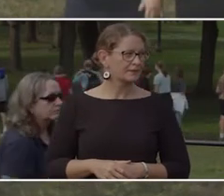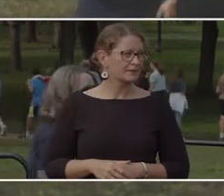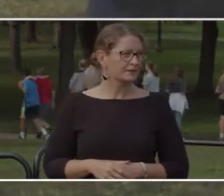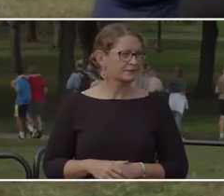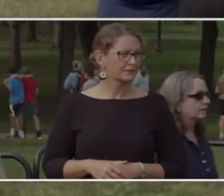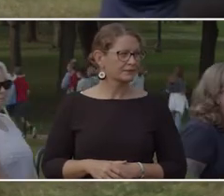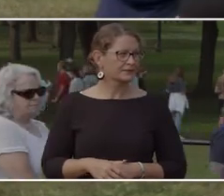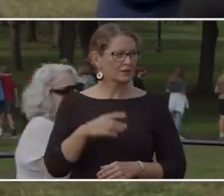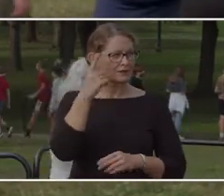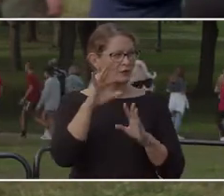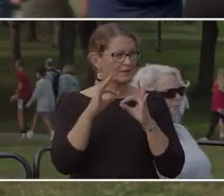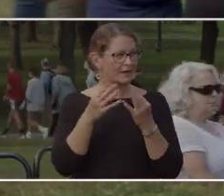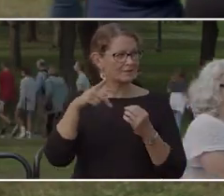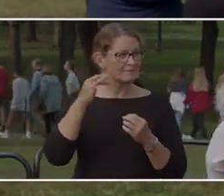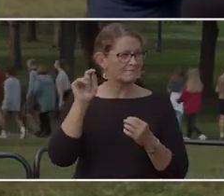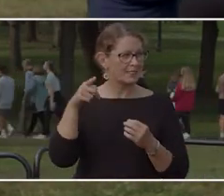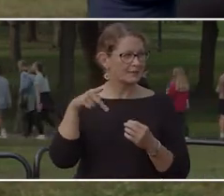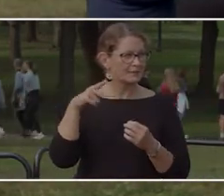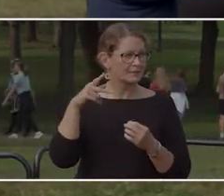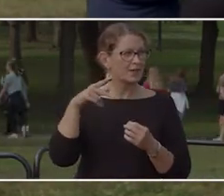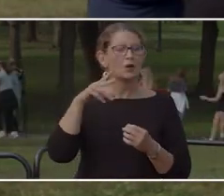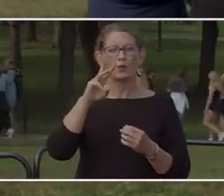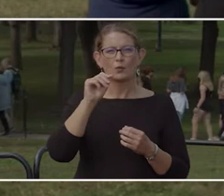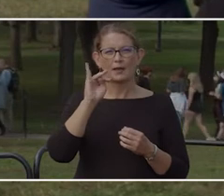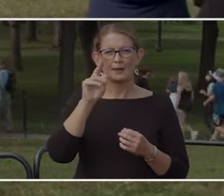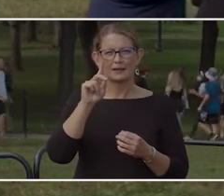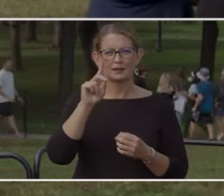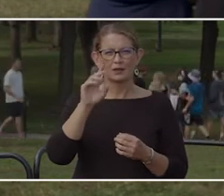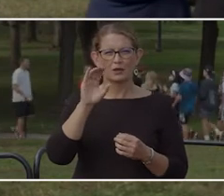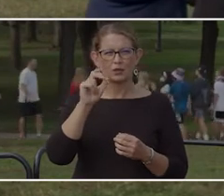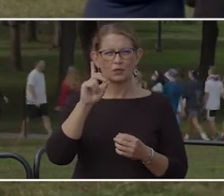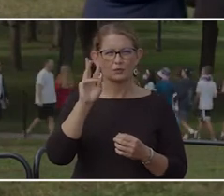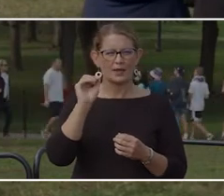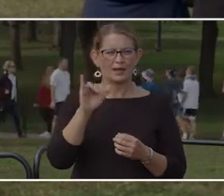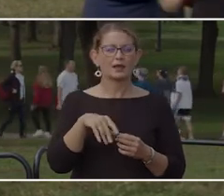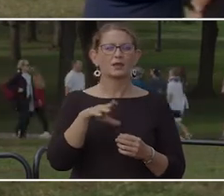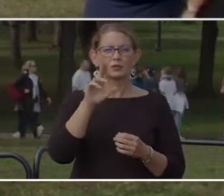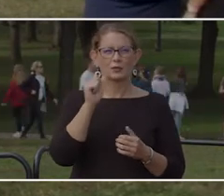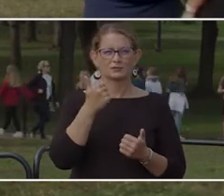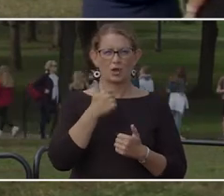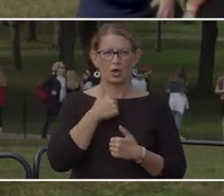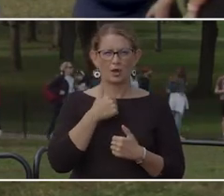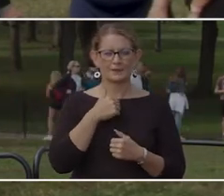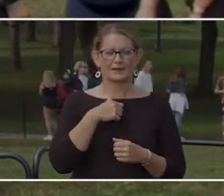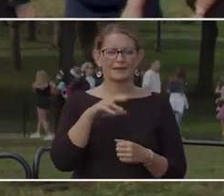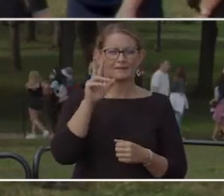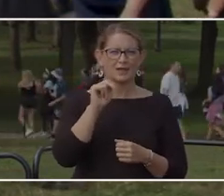On behalf of the family of Philip Wayman Holdaway, U.S. Army, Vietnam